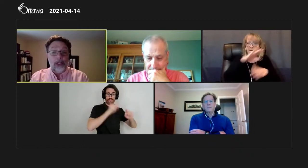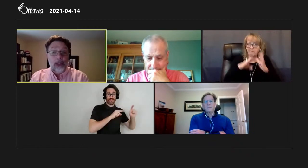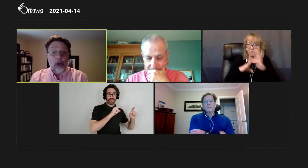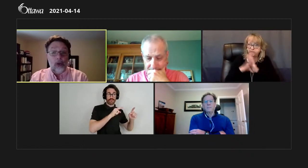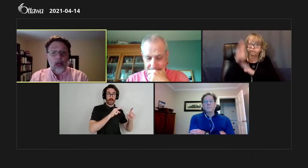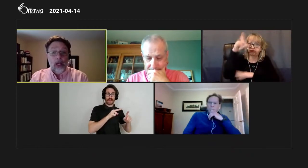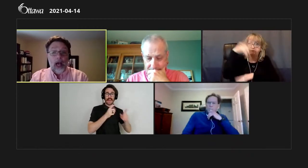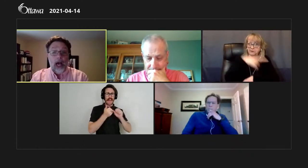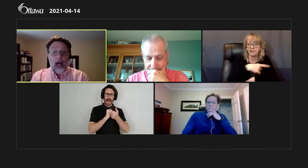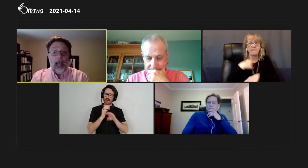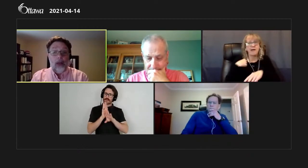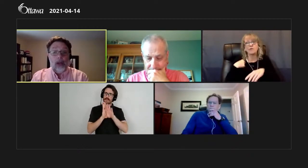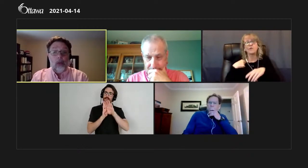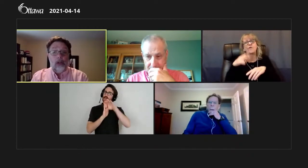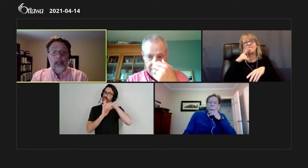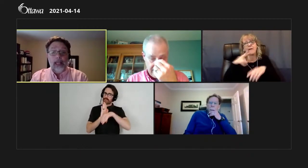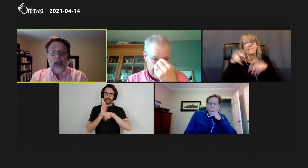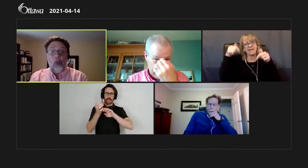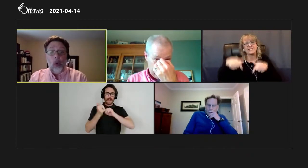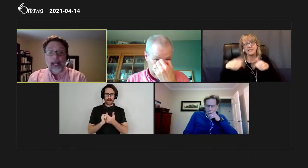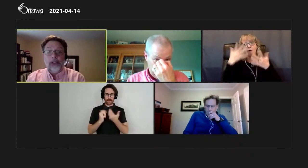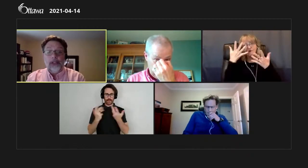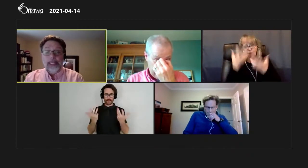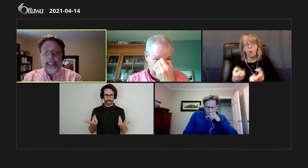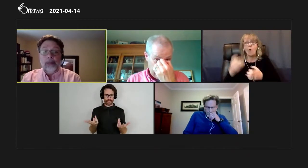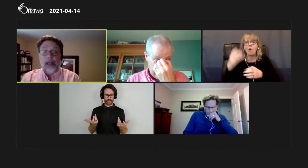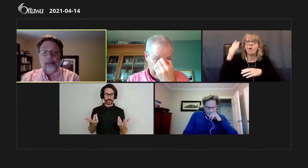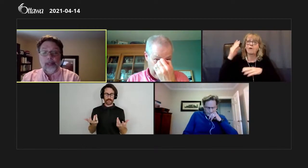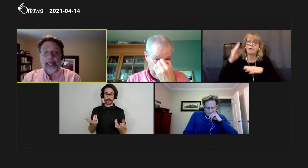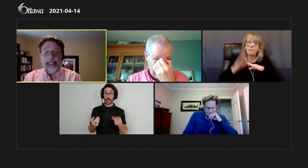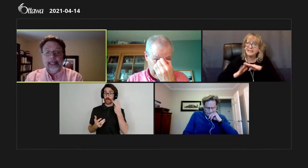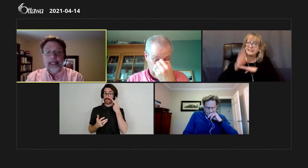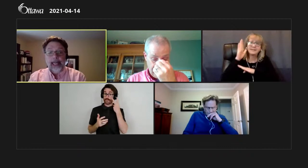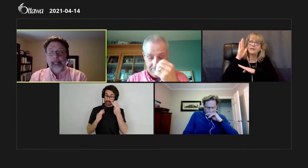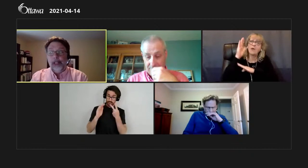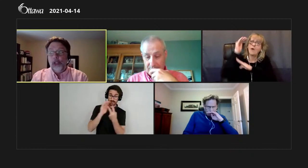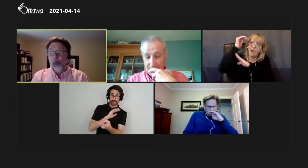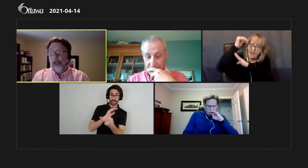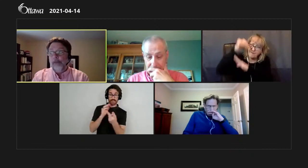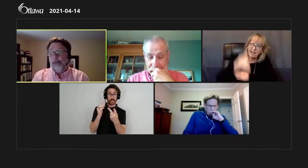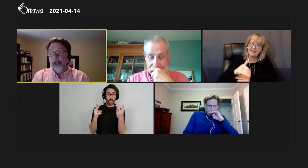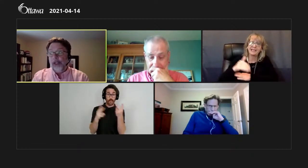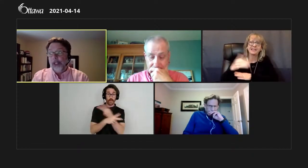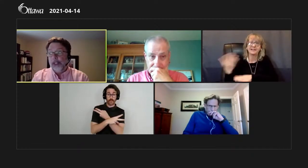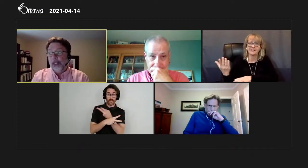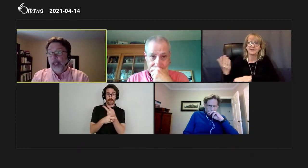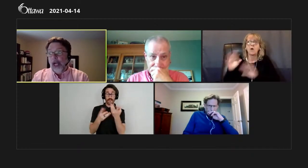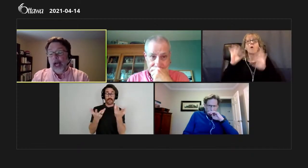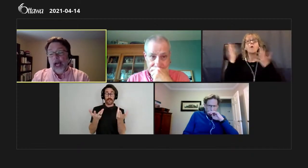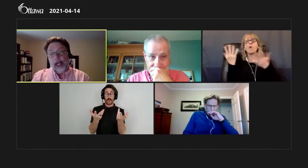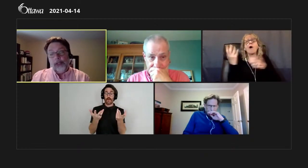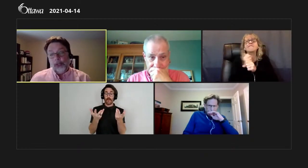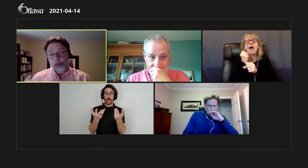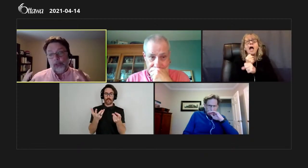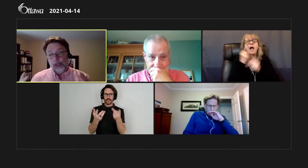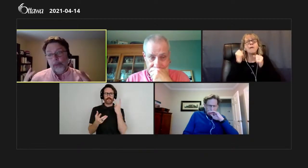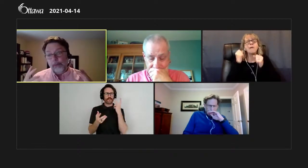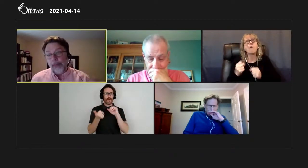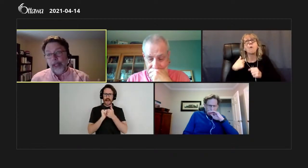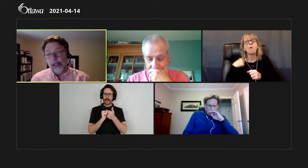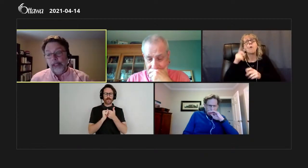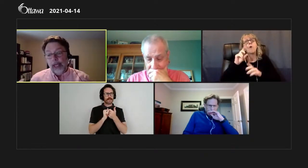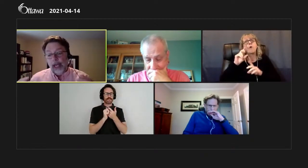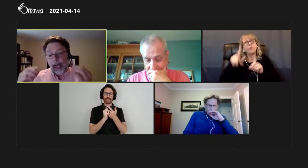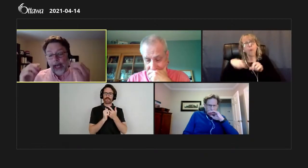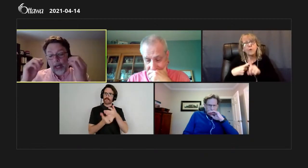beginning to go. And we were looking at what else needs to be in place in the suite of interventions to bend